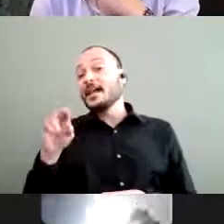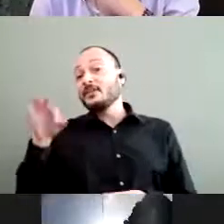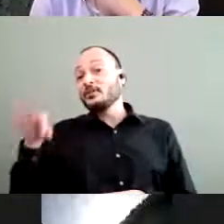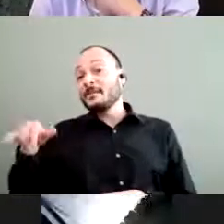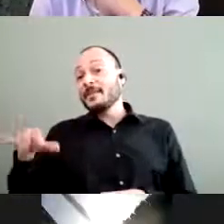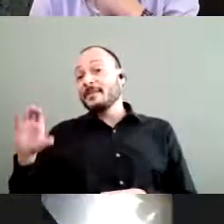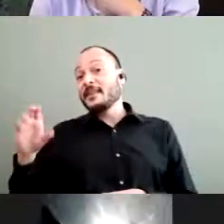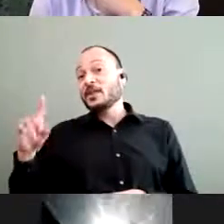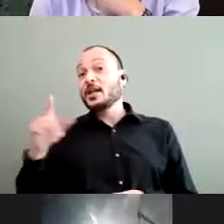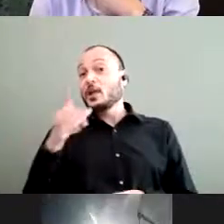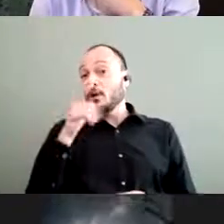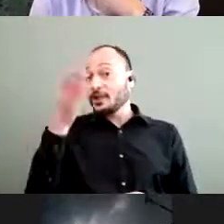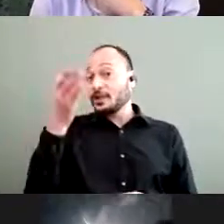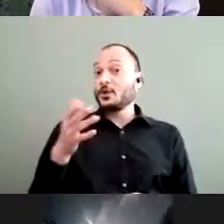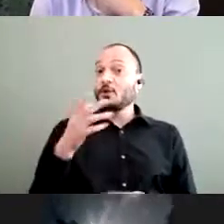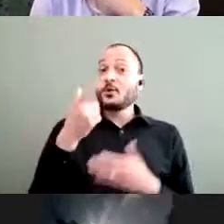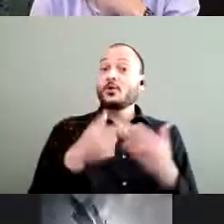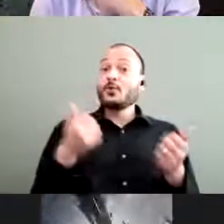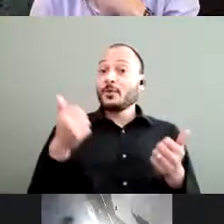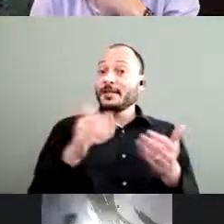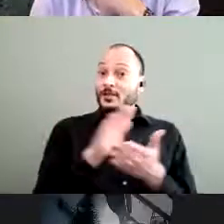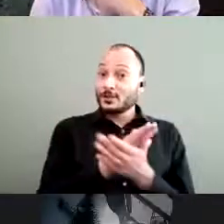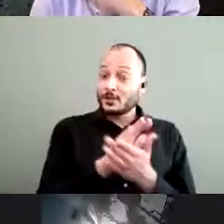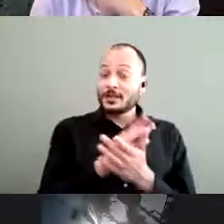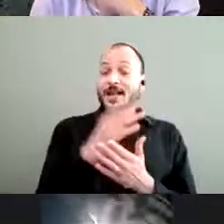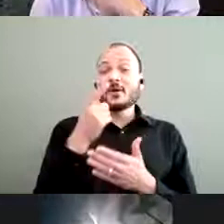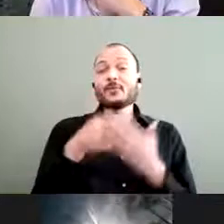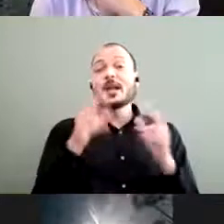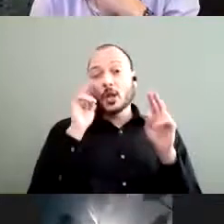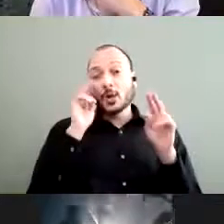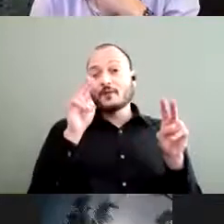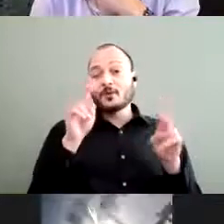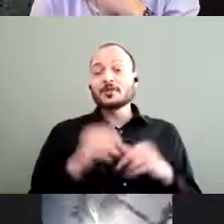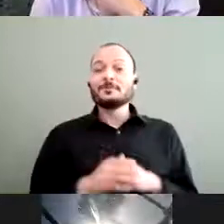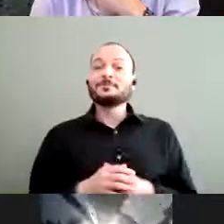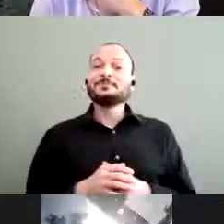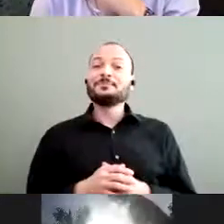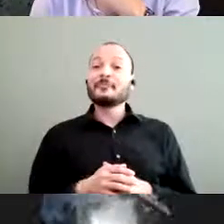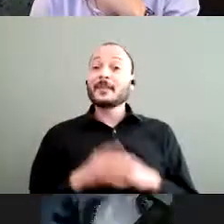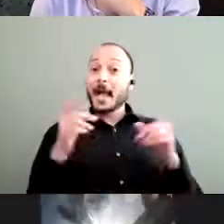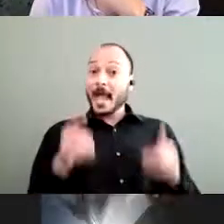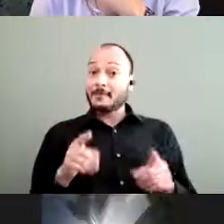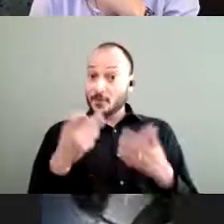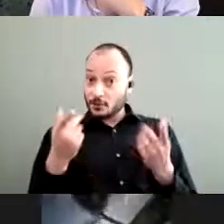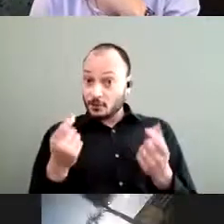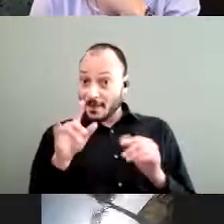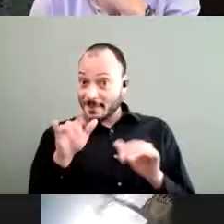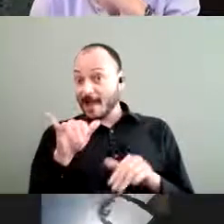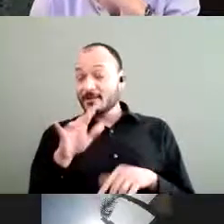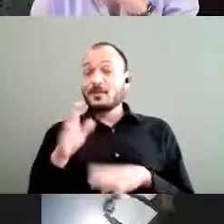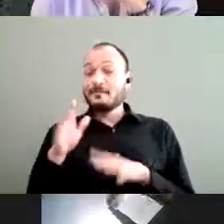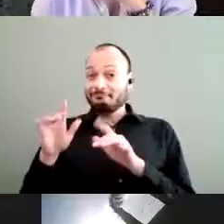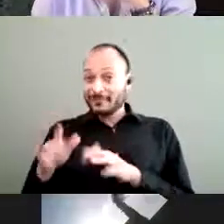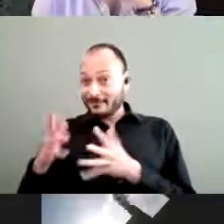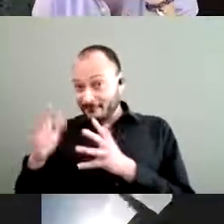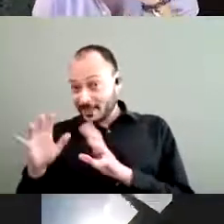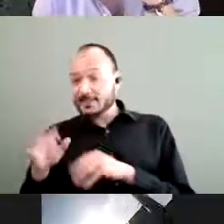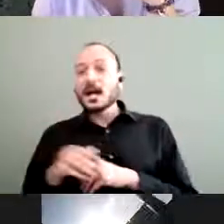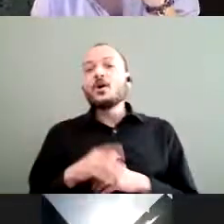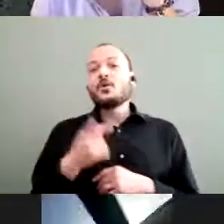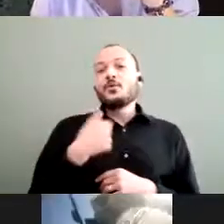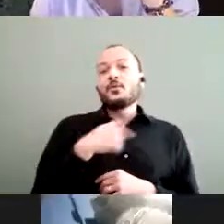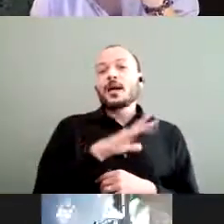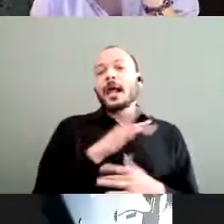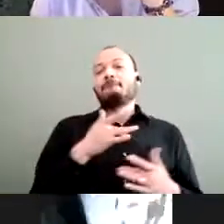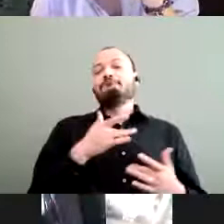What schools are you with? And what are you looking forward to? And as you're doing that, or right after you do that, we're gonna get a sense of